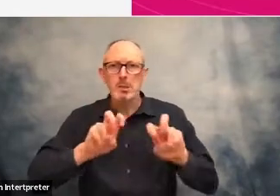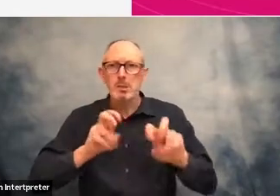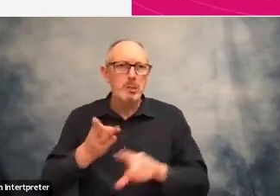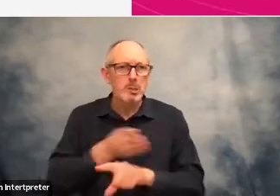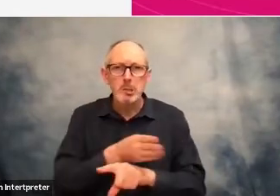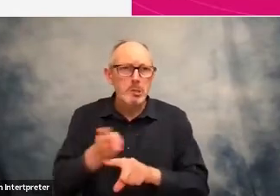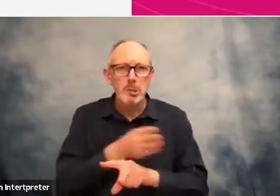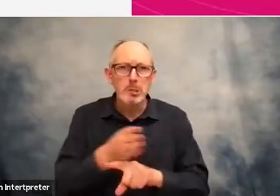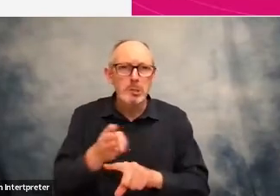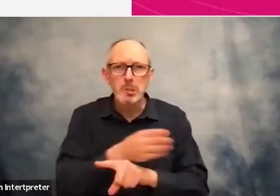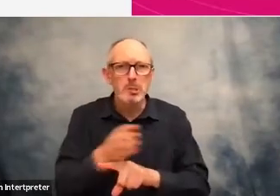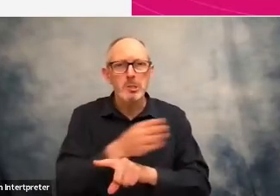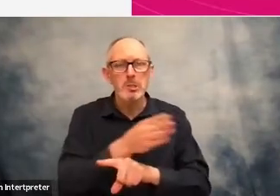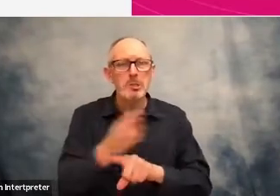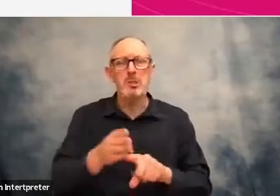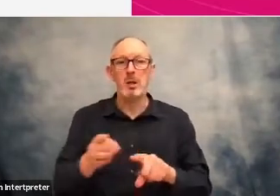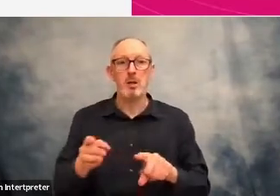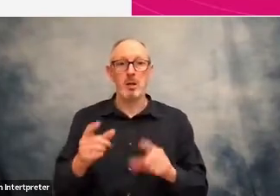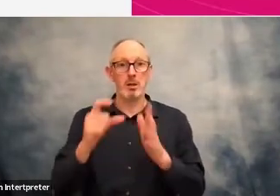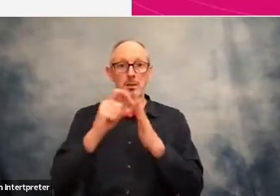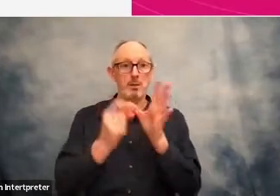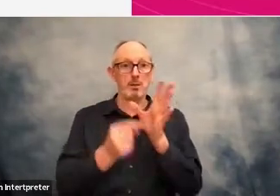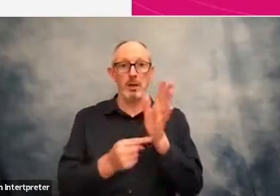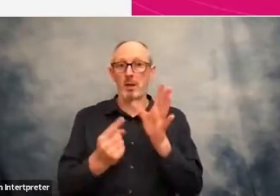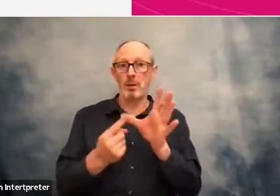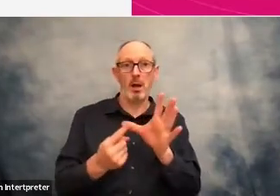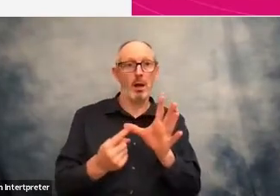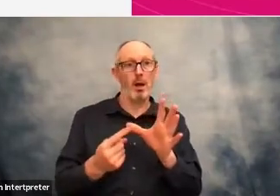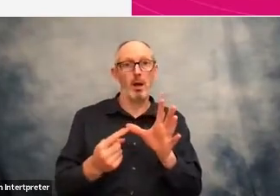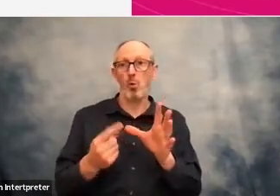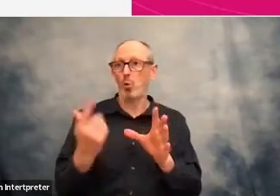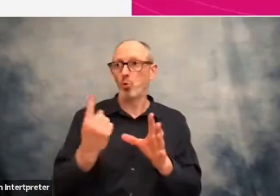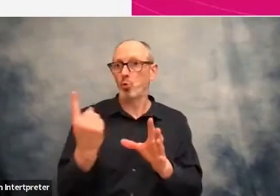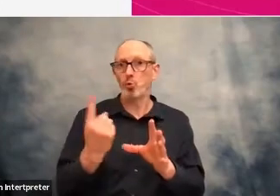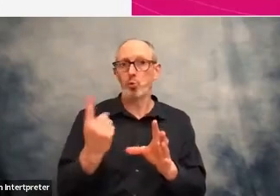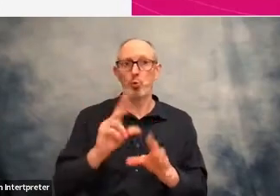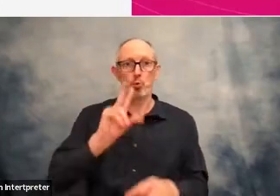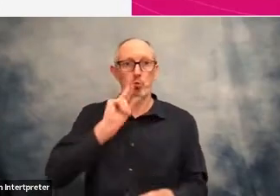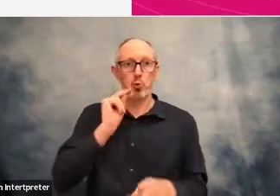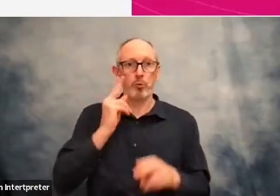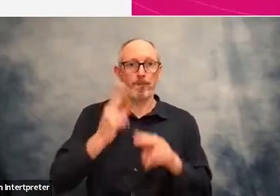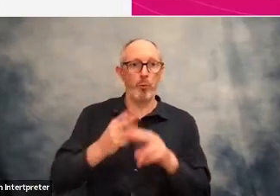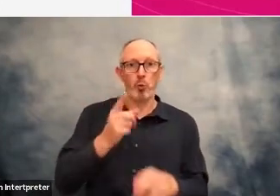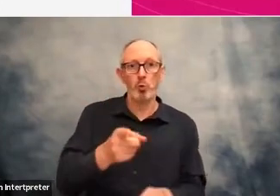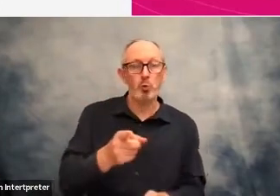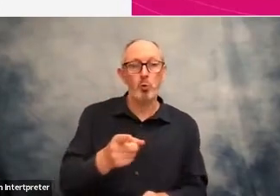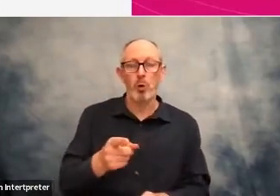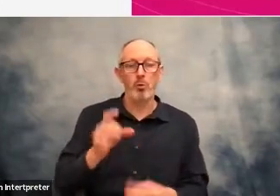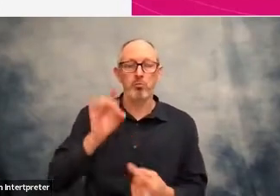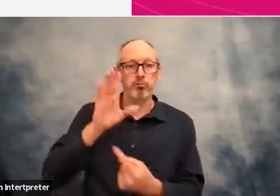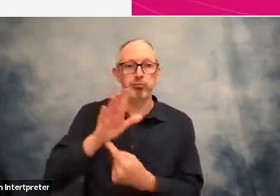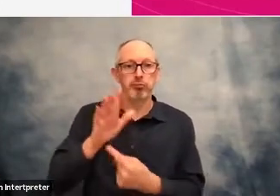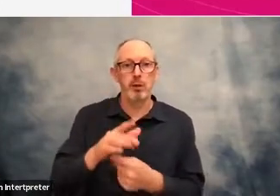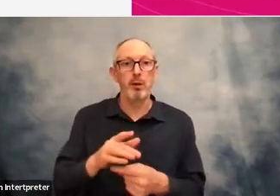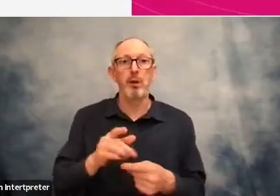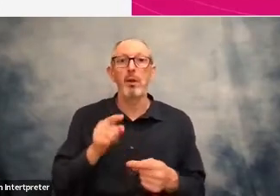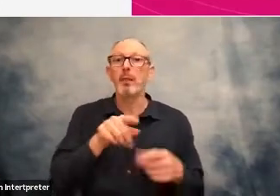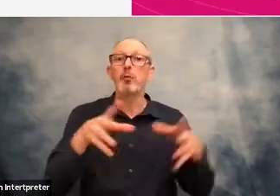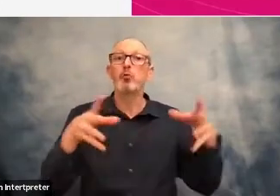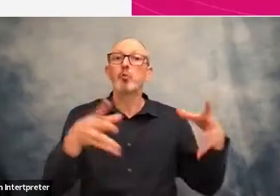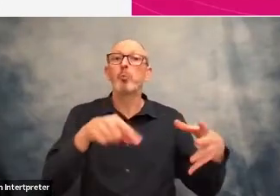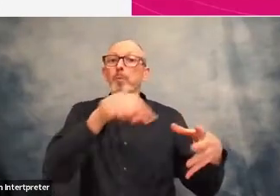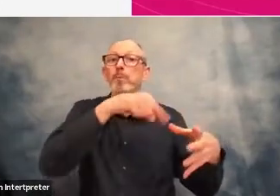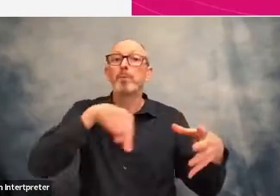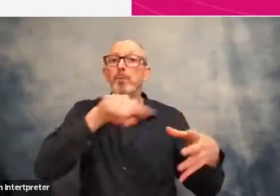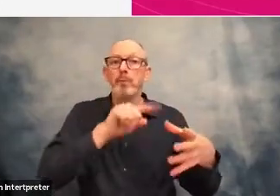heard, having data that speaks to or for you is an enormous opportunity. The startups in this group are harnessing successful connected care